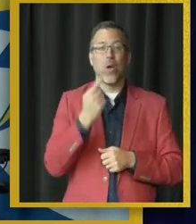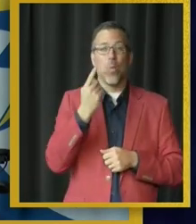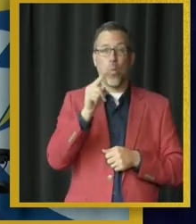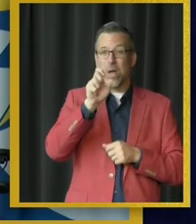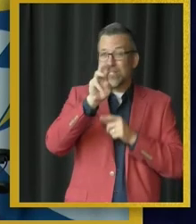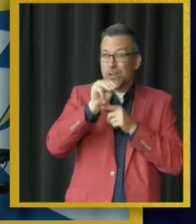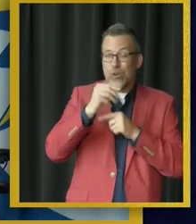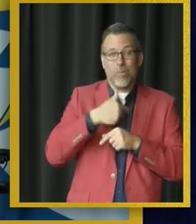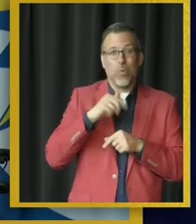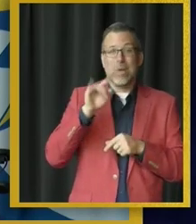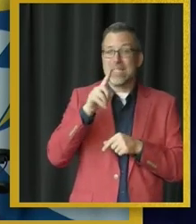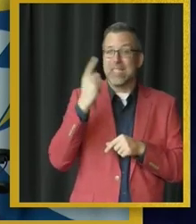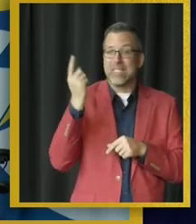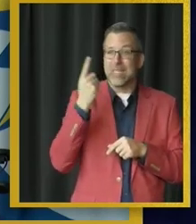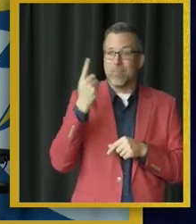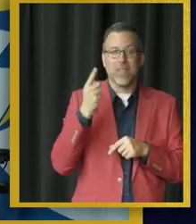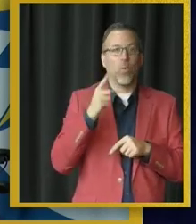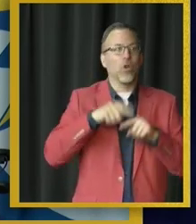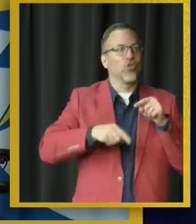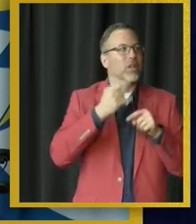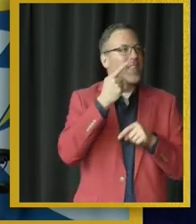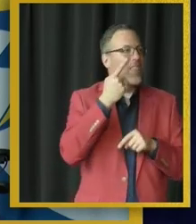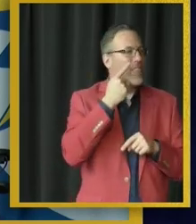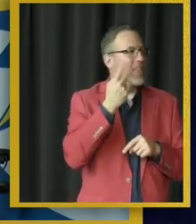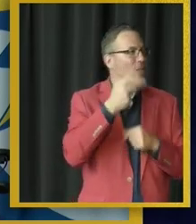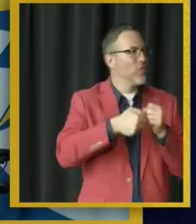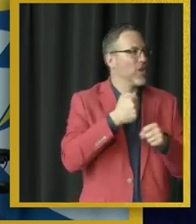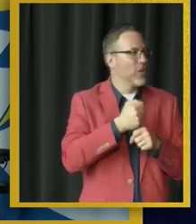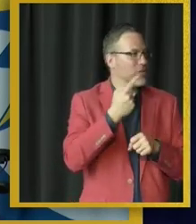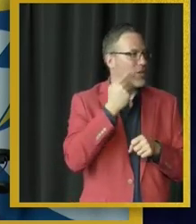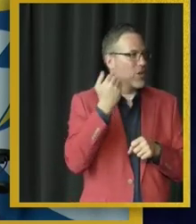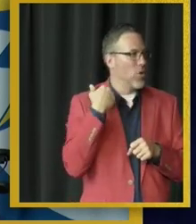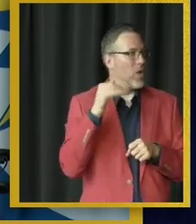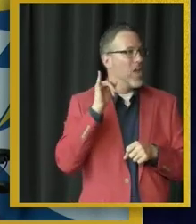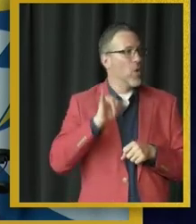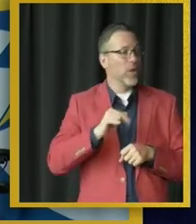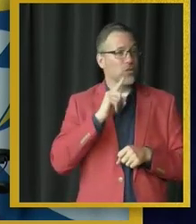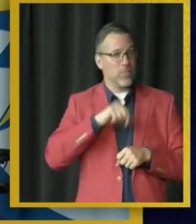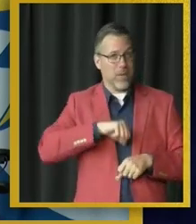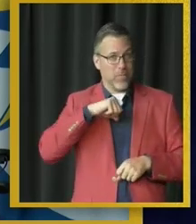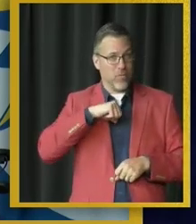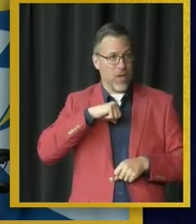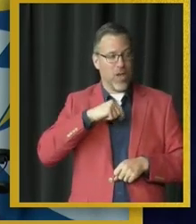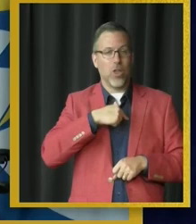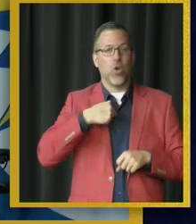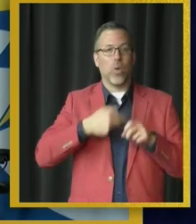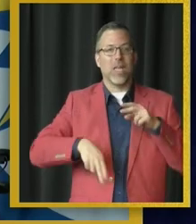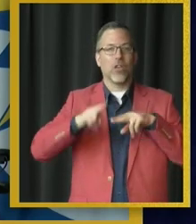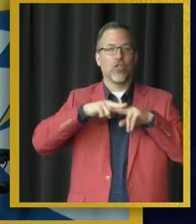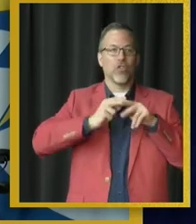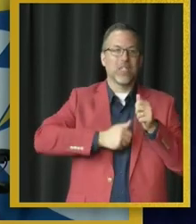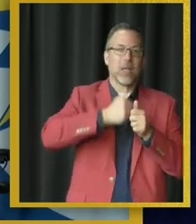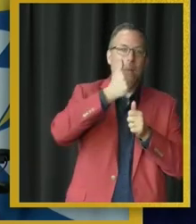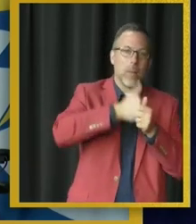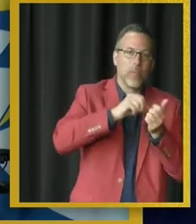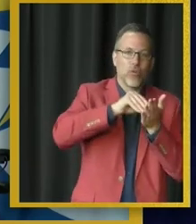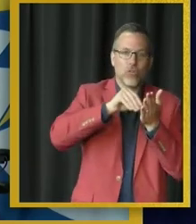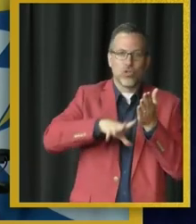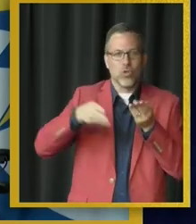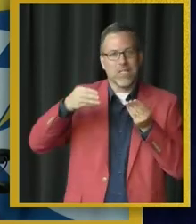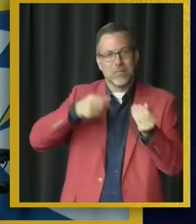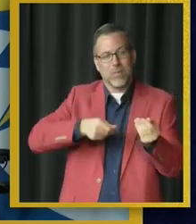something unimaginable a few years ago, and we should be proud. We have increased our per pupil spending by